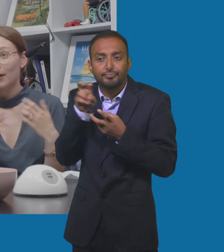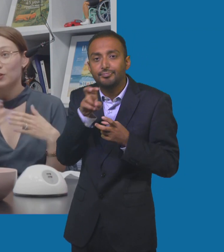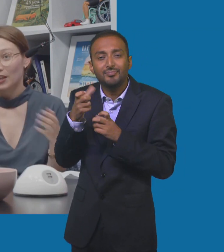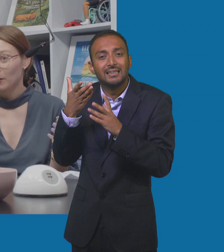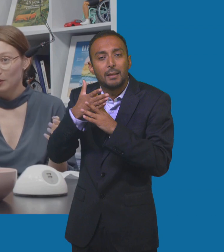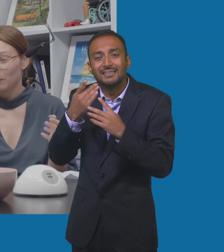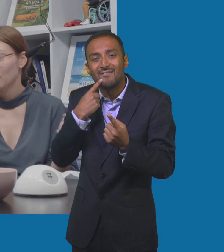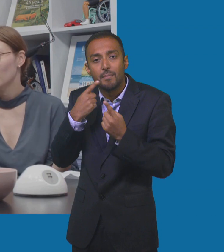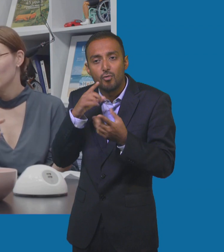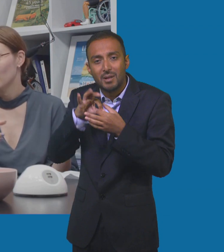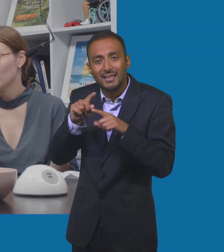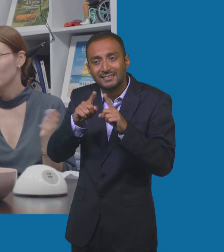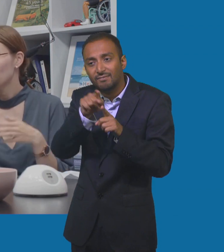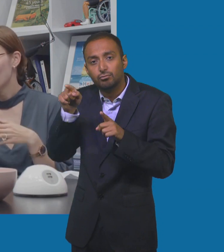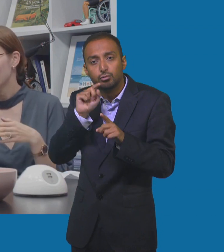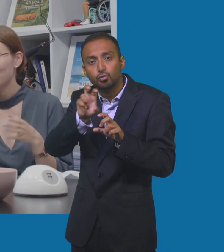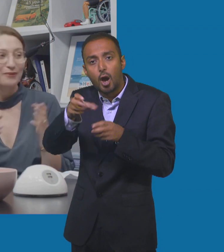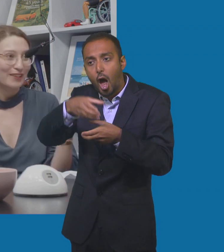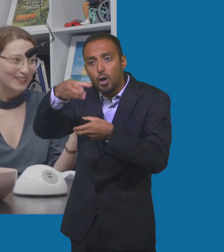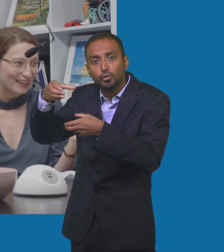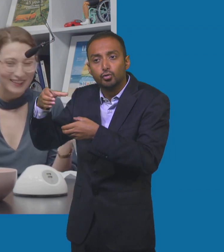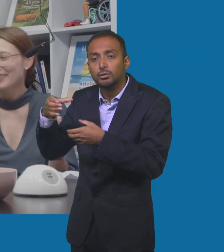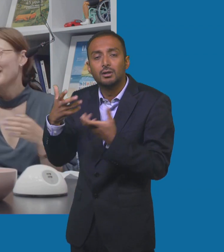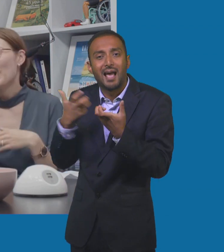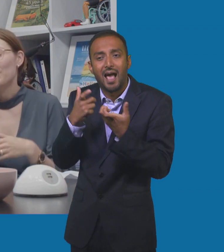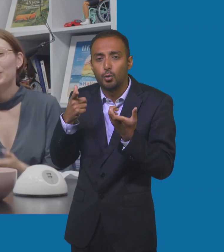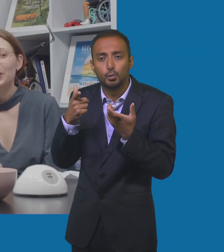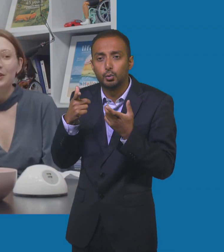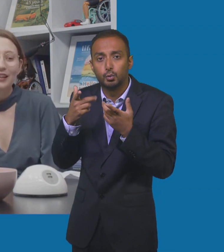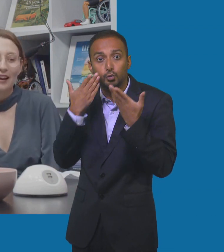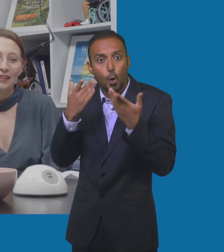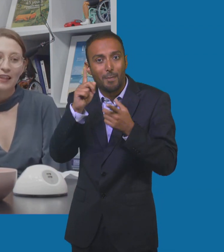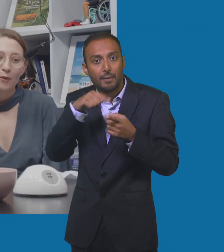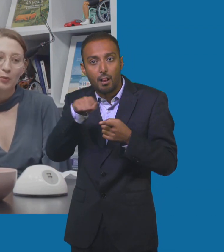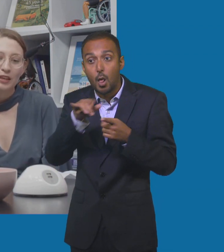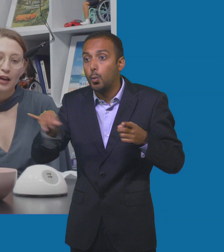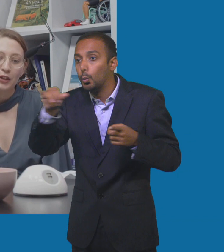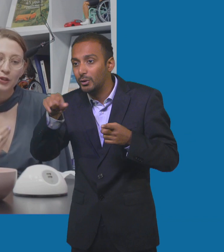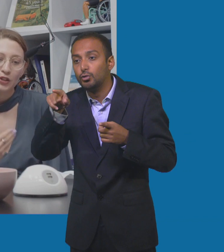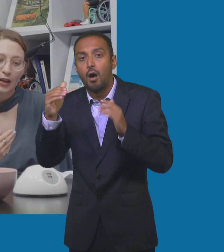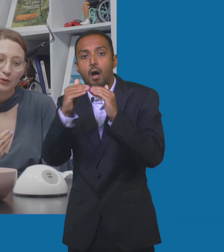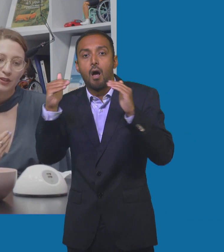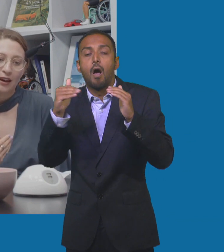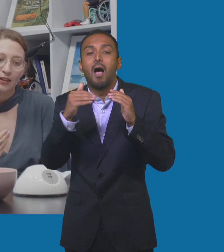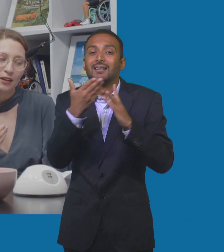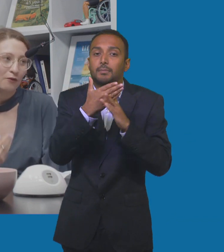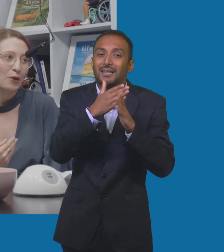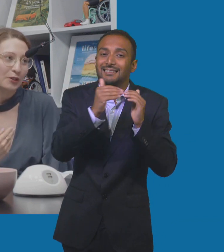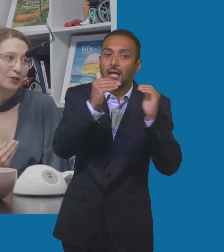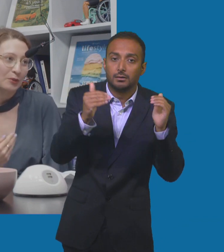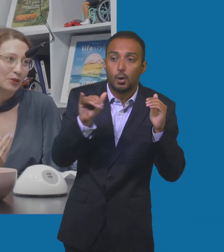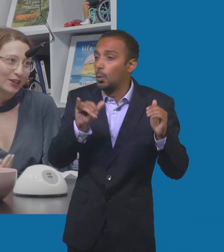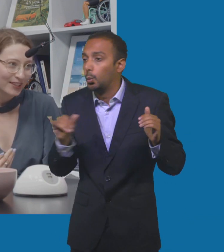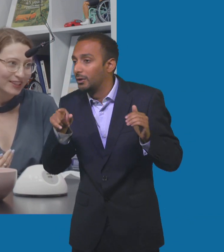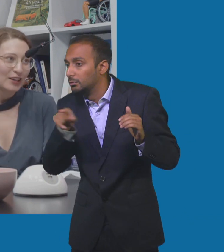points? How do you share with people which charge points comply with the standard or don't? And I think that will be a huge step towards having